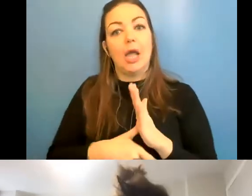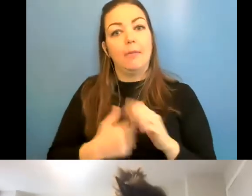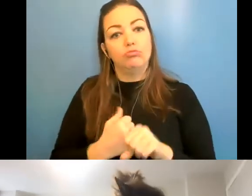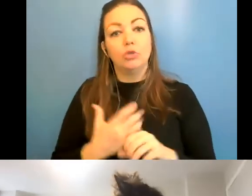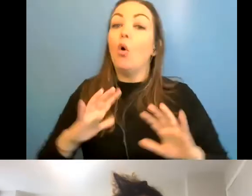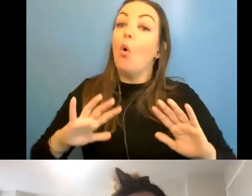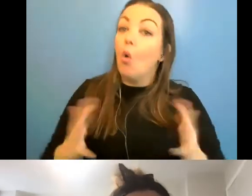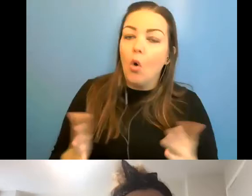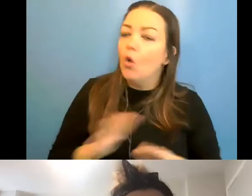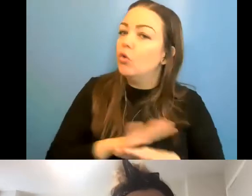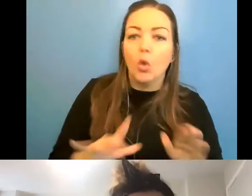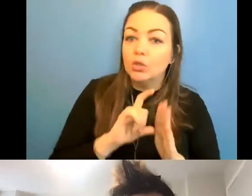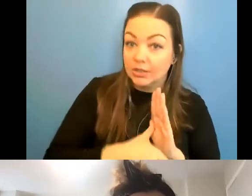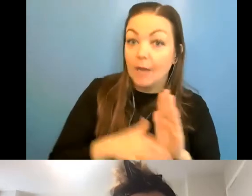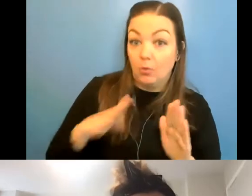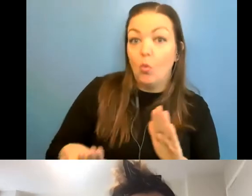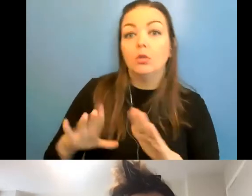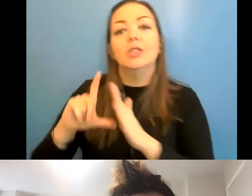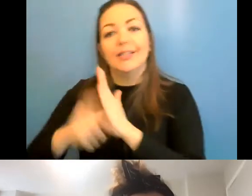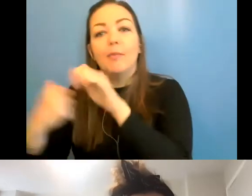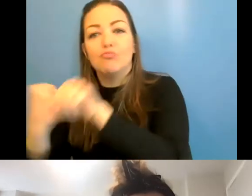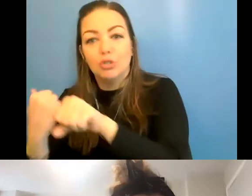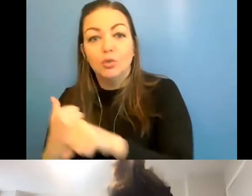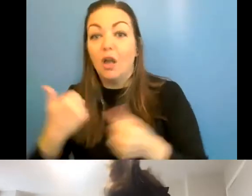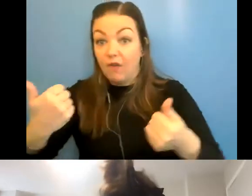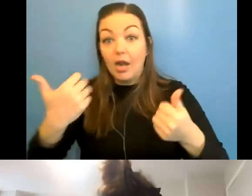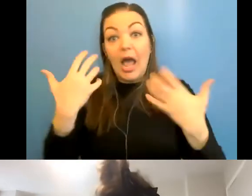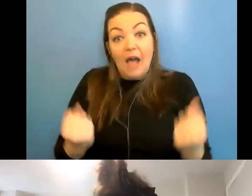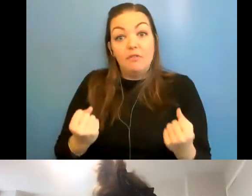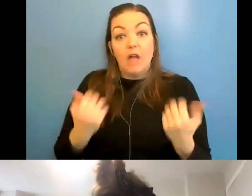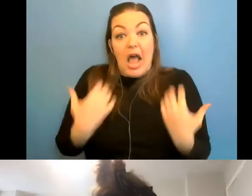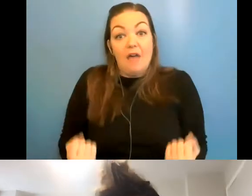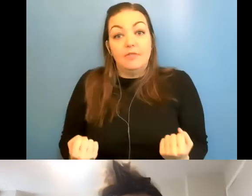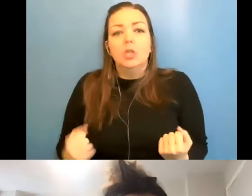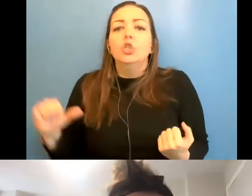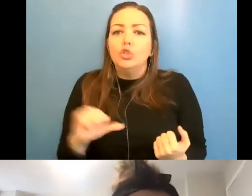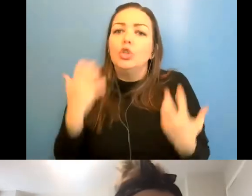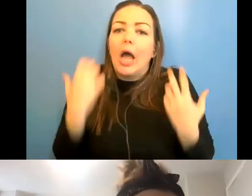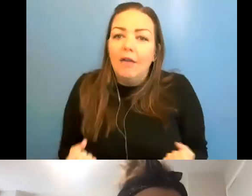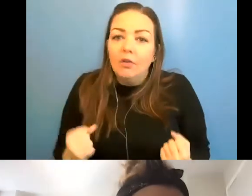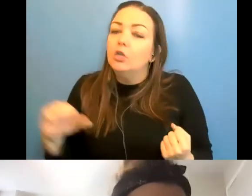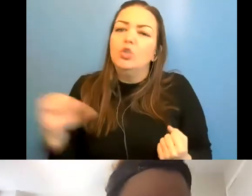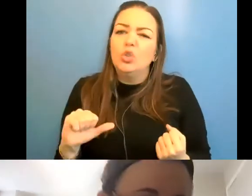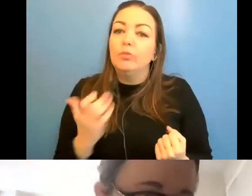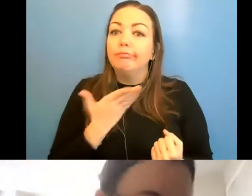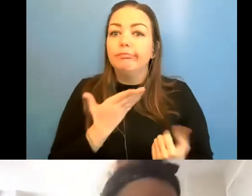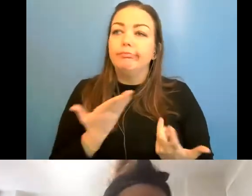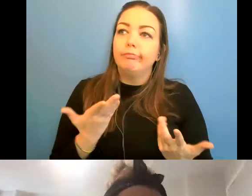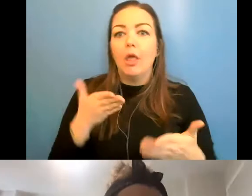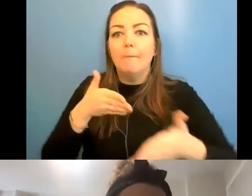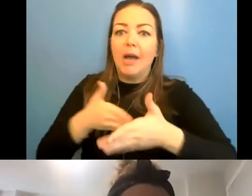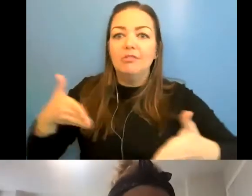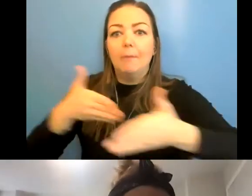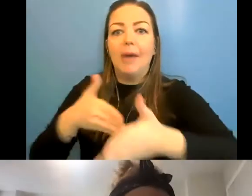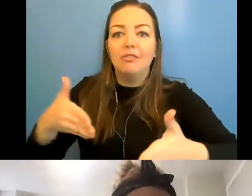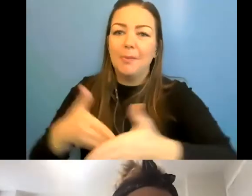does, then that's an option. That's a choice. There shouldn't be barriers to that. I know when I first started